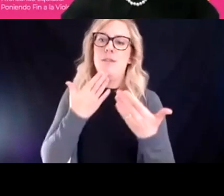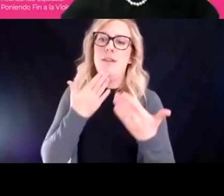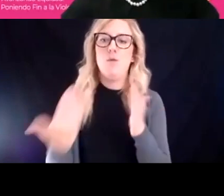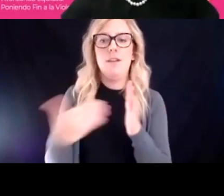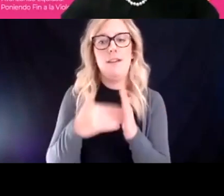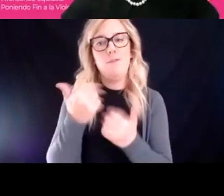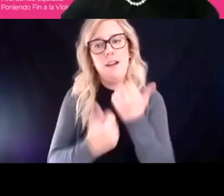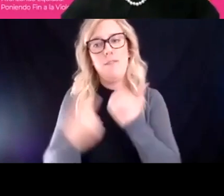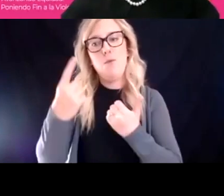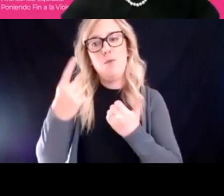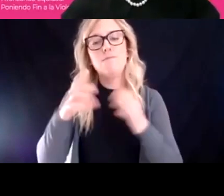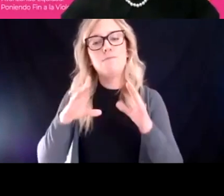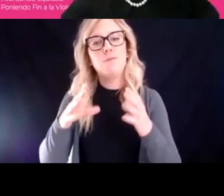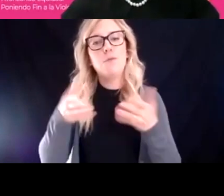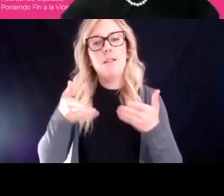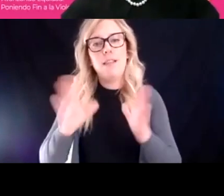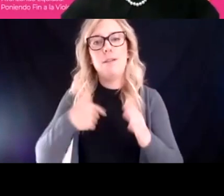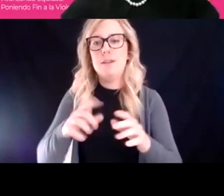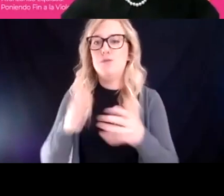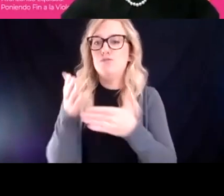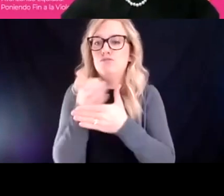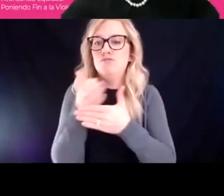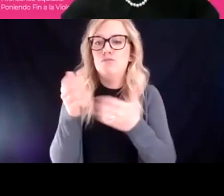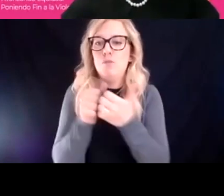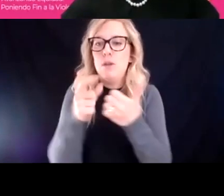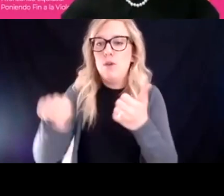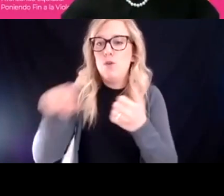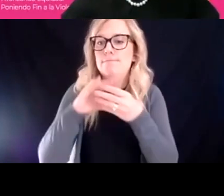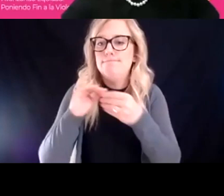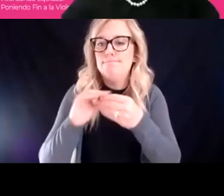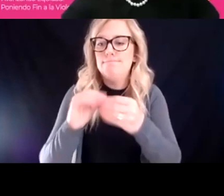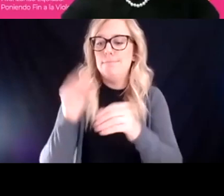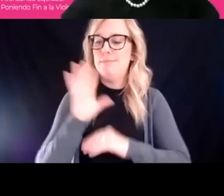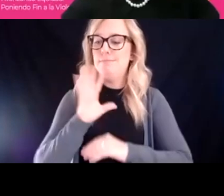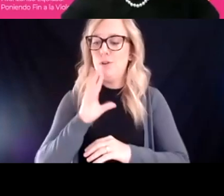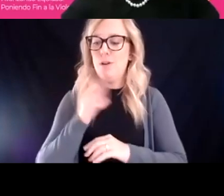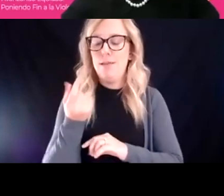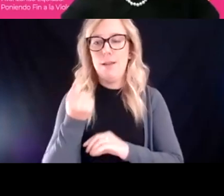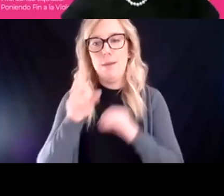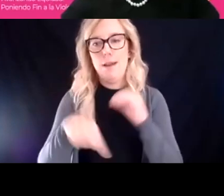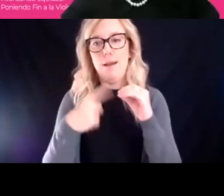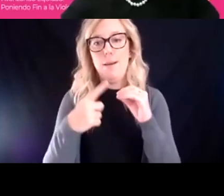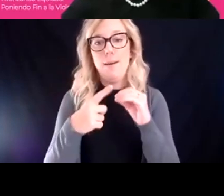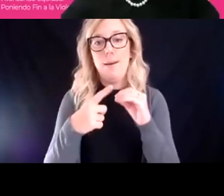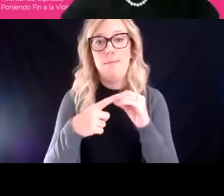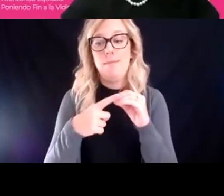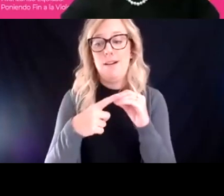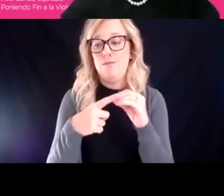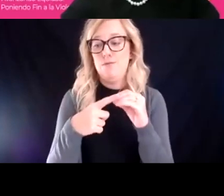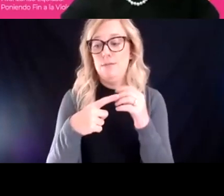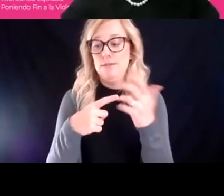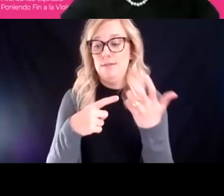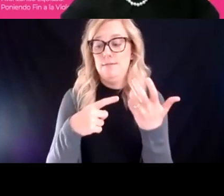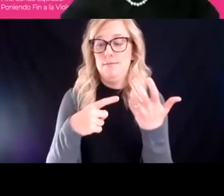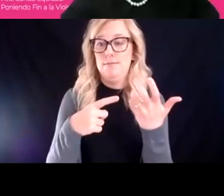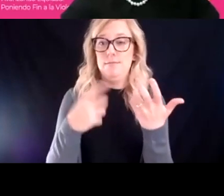you for giving me this opportunity to share with you, to talk to you a little bit about all of the things that, God willing,